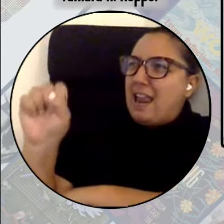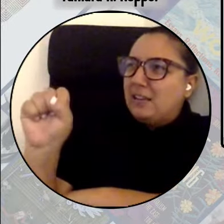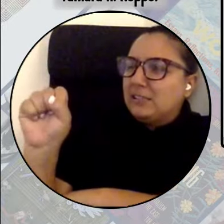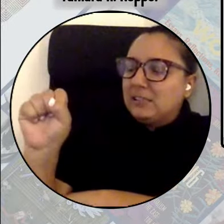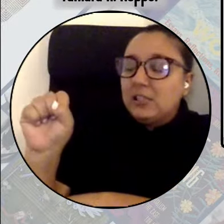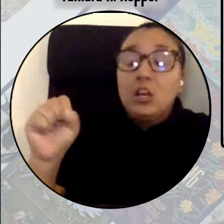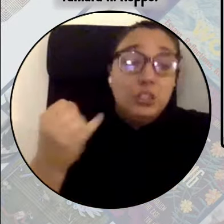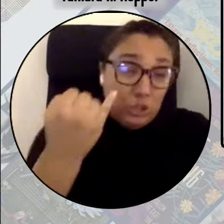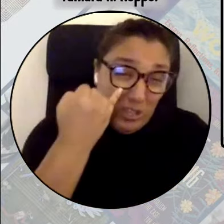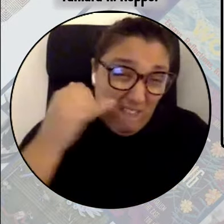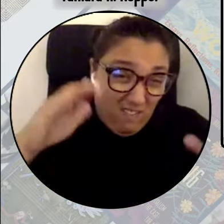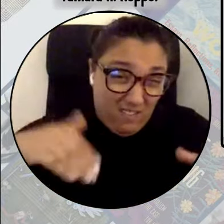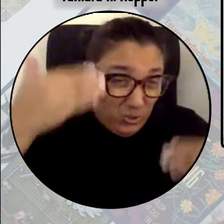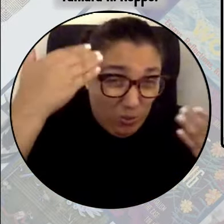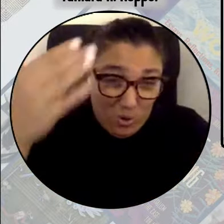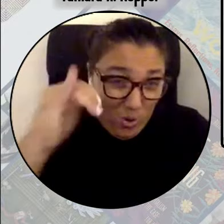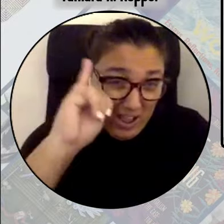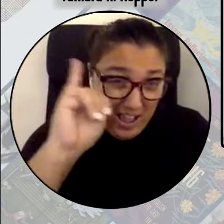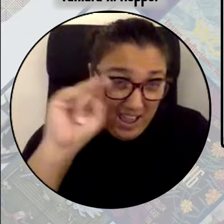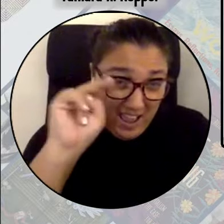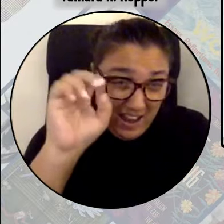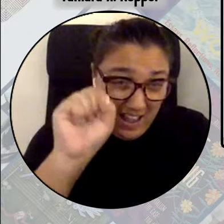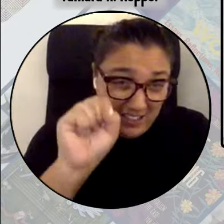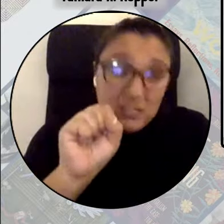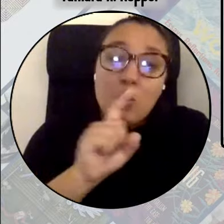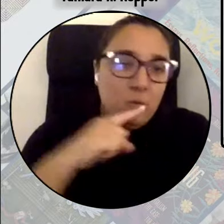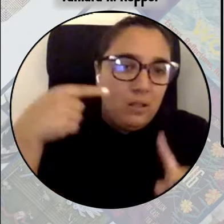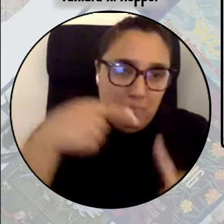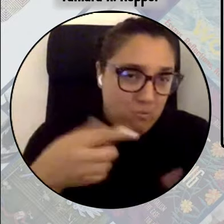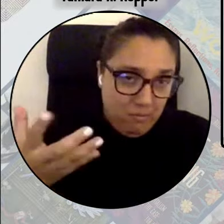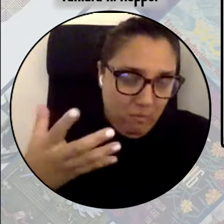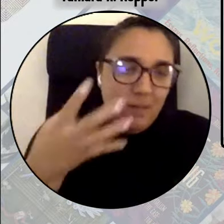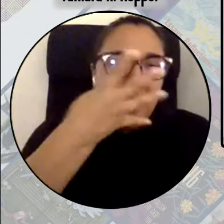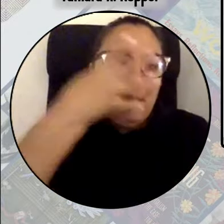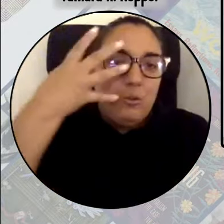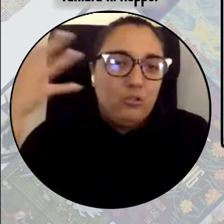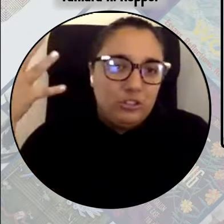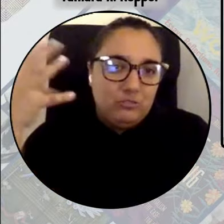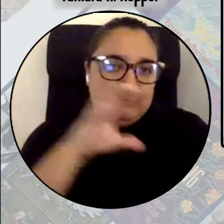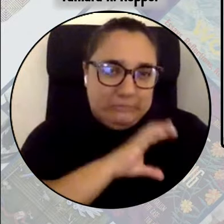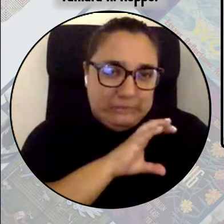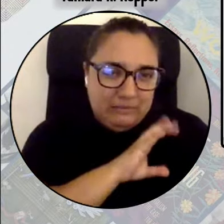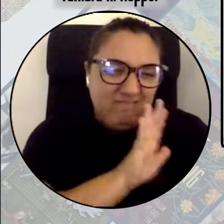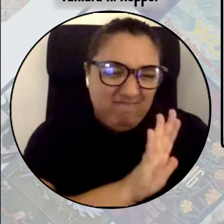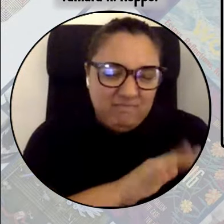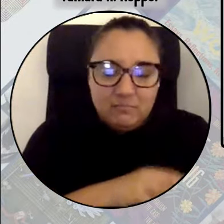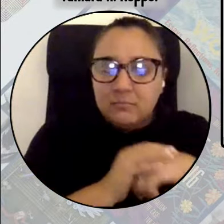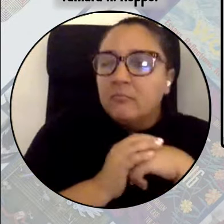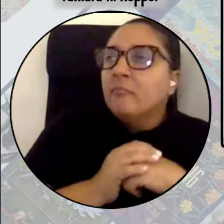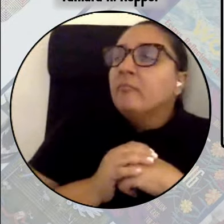while. But basically it was talking about immigration enforcement, right? And so